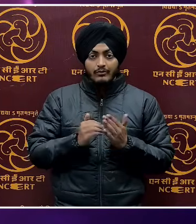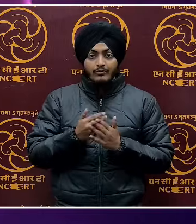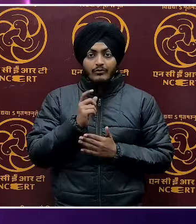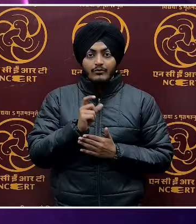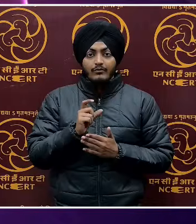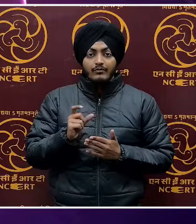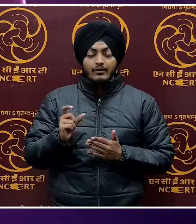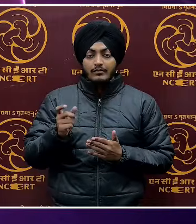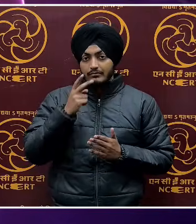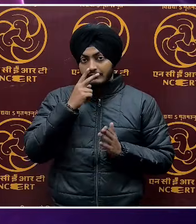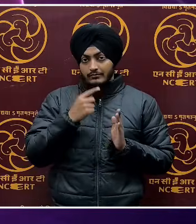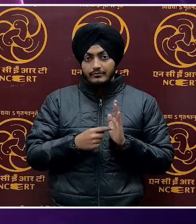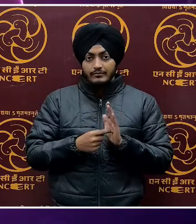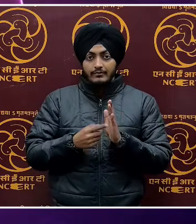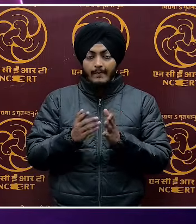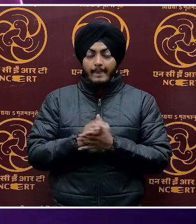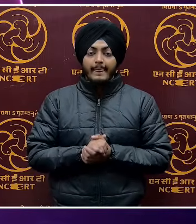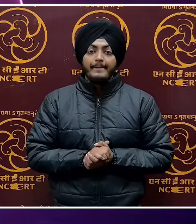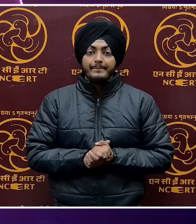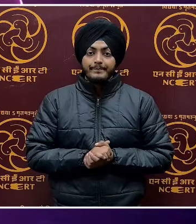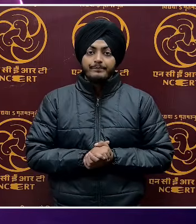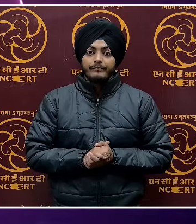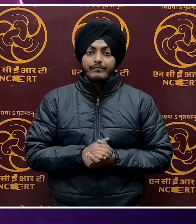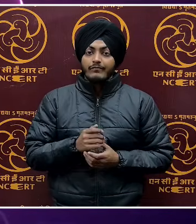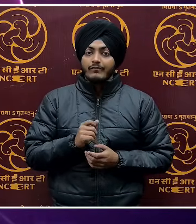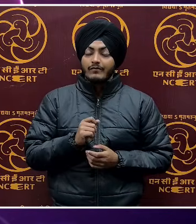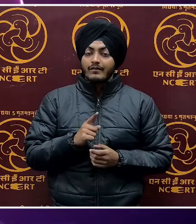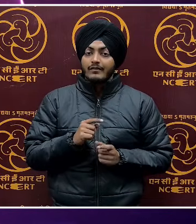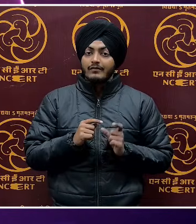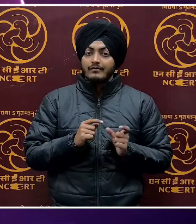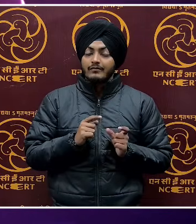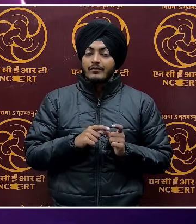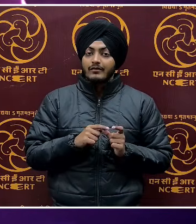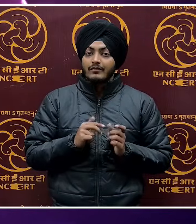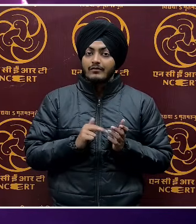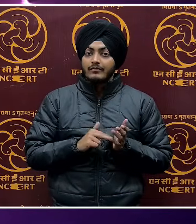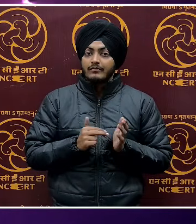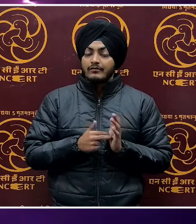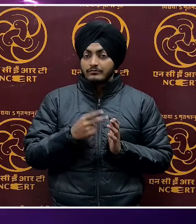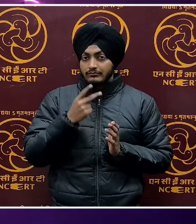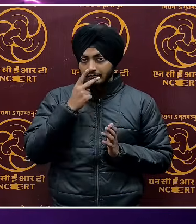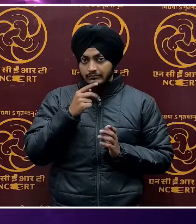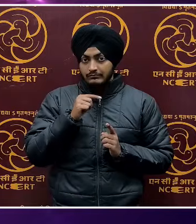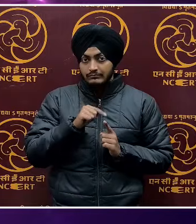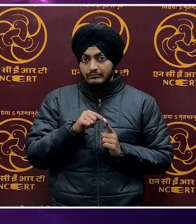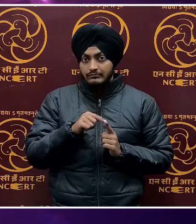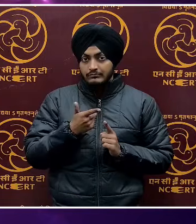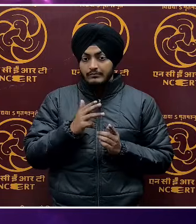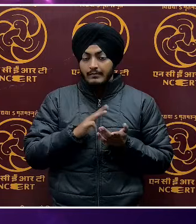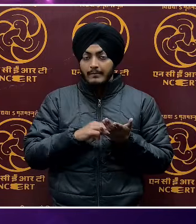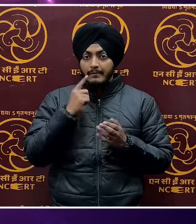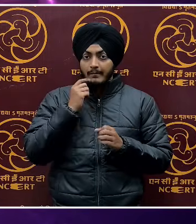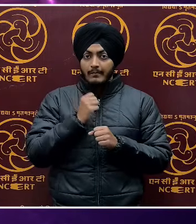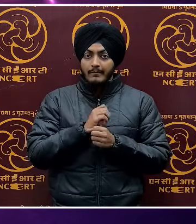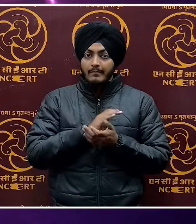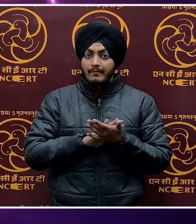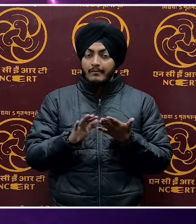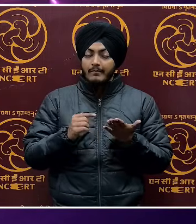we'll encounter in our poem. Sure. Okay, so the new word, the first one we can see is mighty.